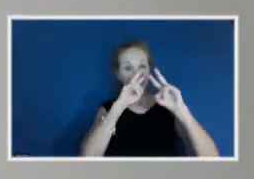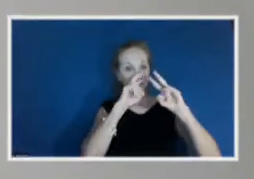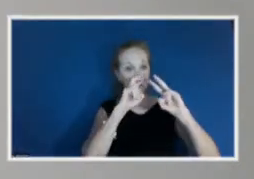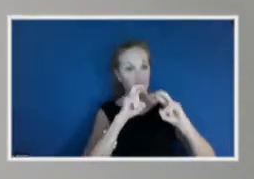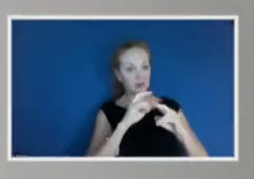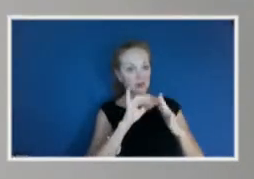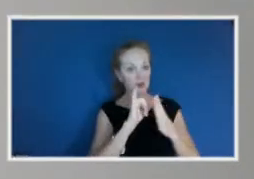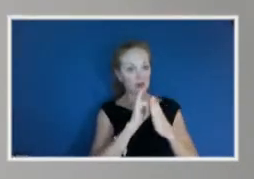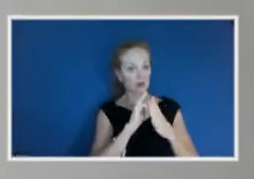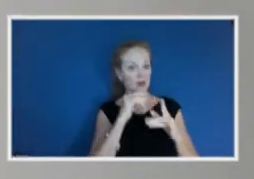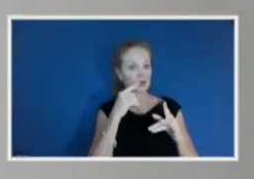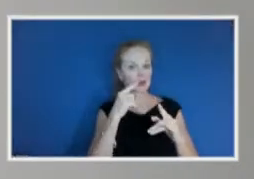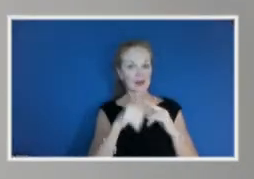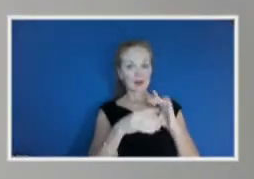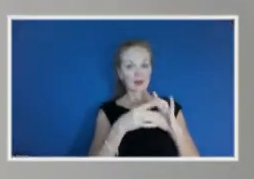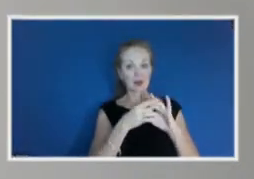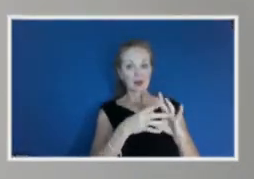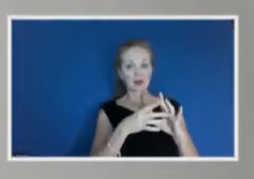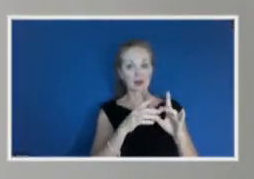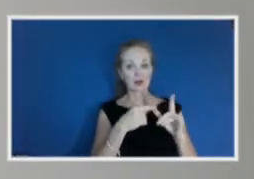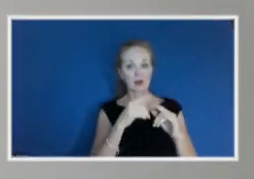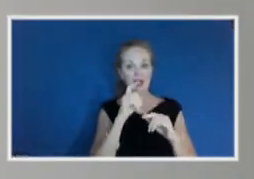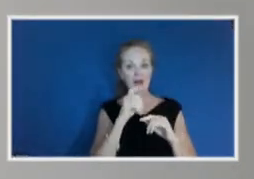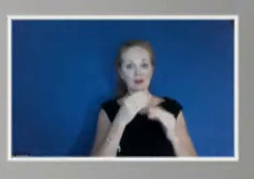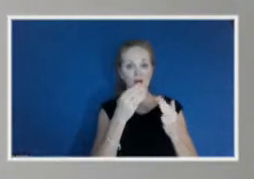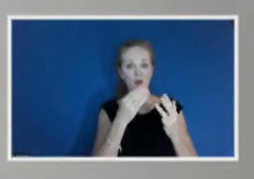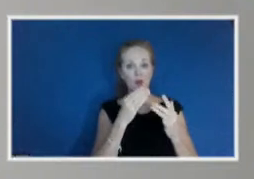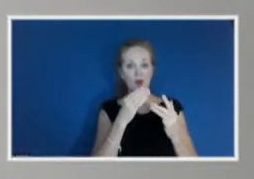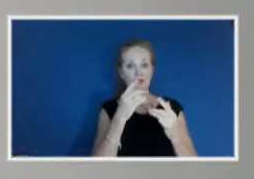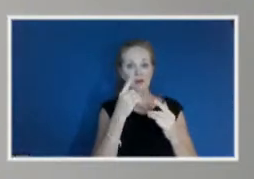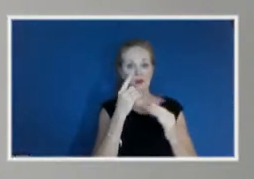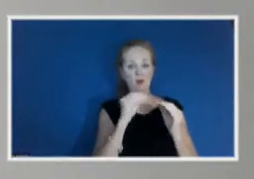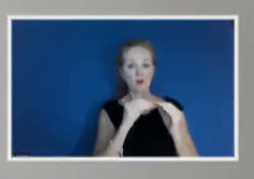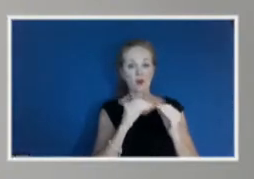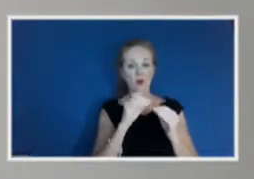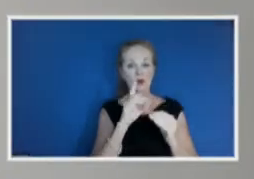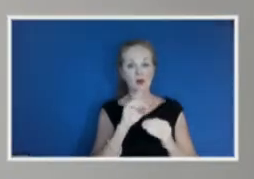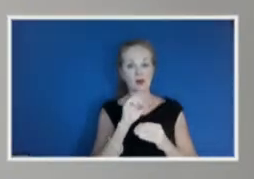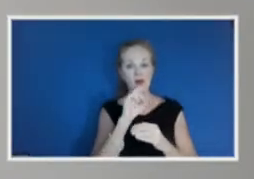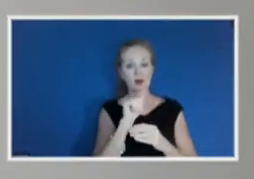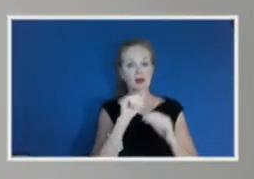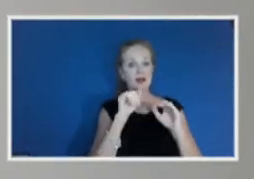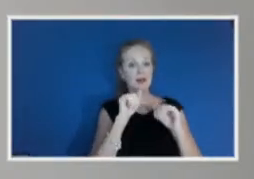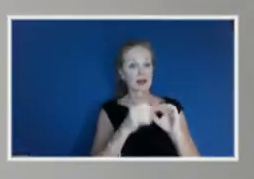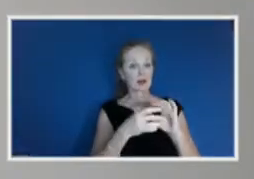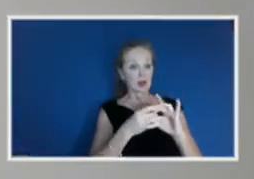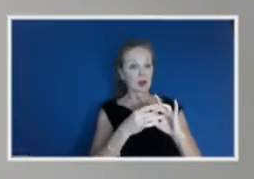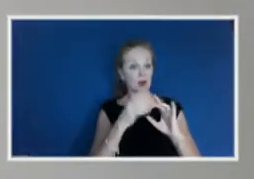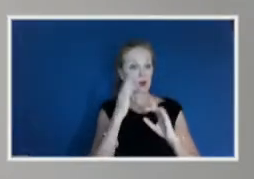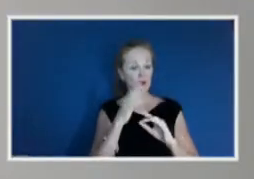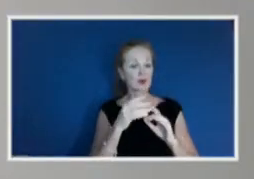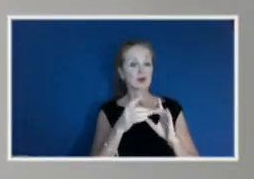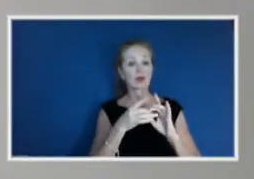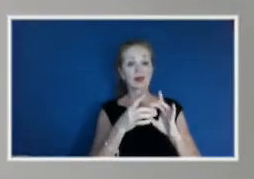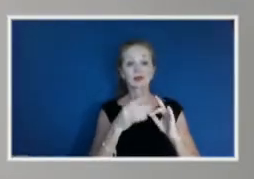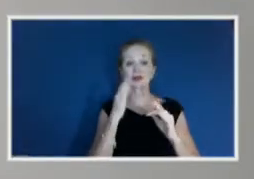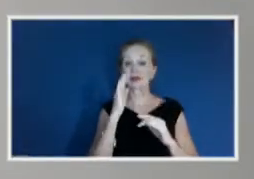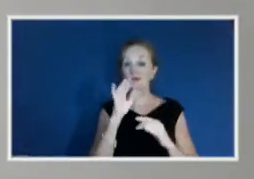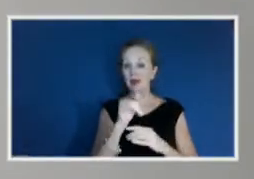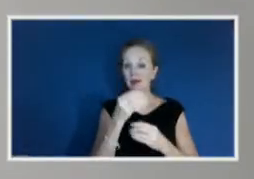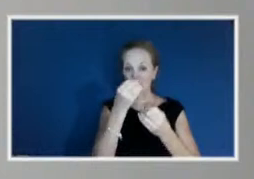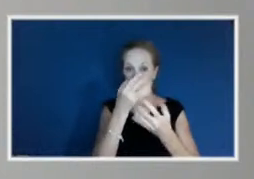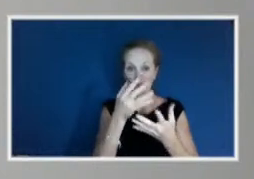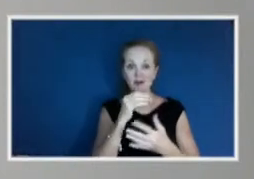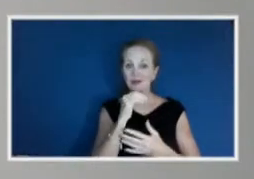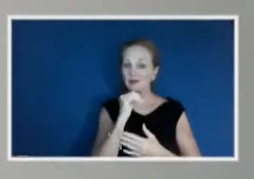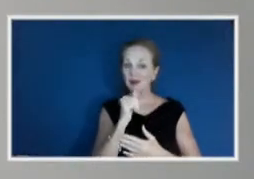we can't release that we have to wait and get more data. But what we can release, we will be releasing. So that information's not going